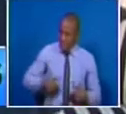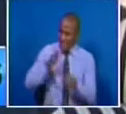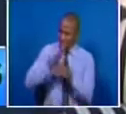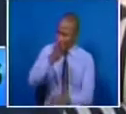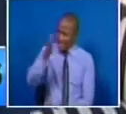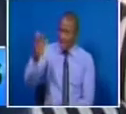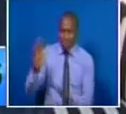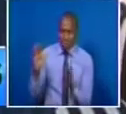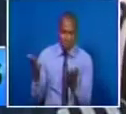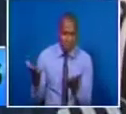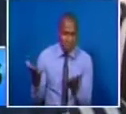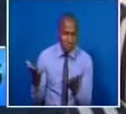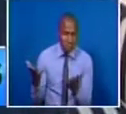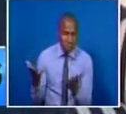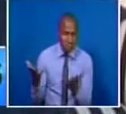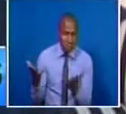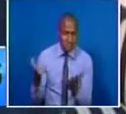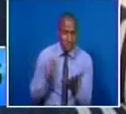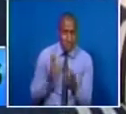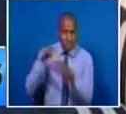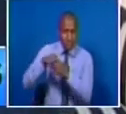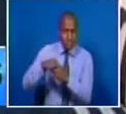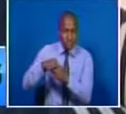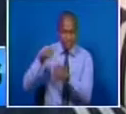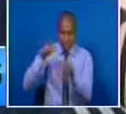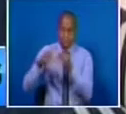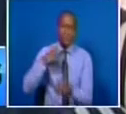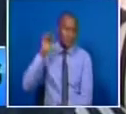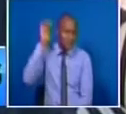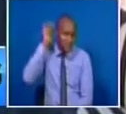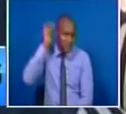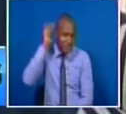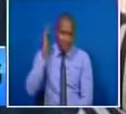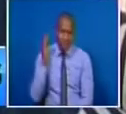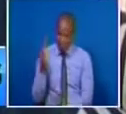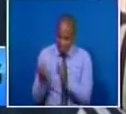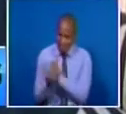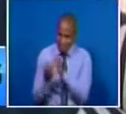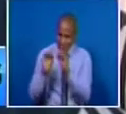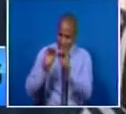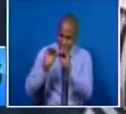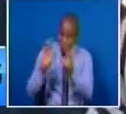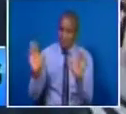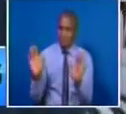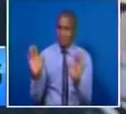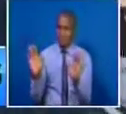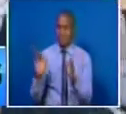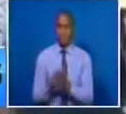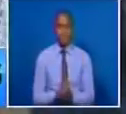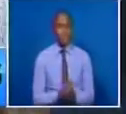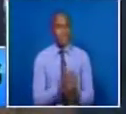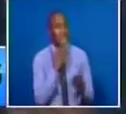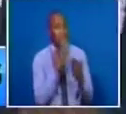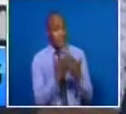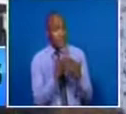and being majority participants in this election. I would love to hear those things articulated very clearly tonight. Well, thank you, Sheila. Of course, a